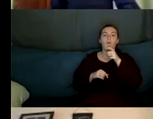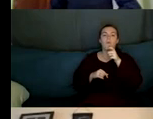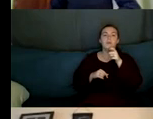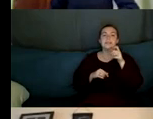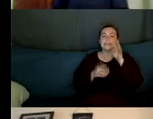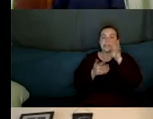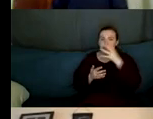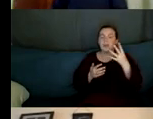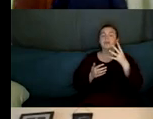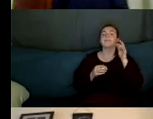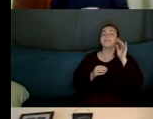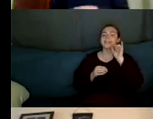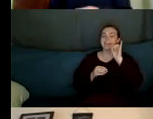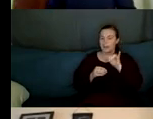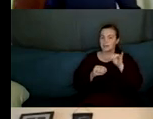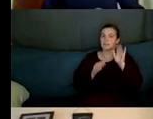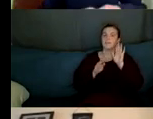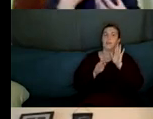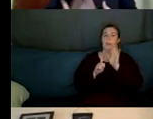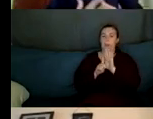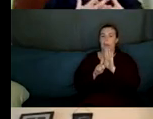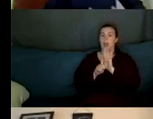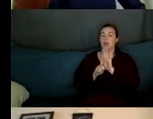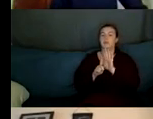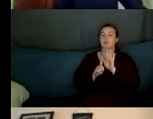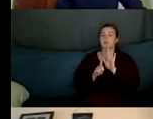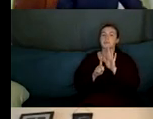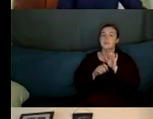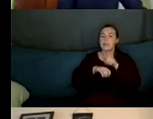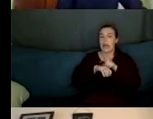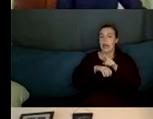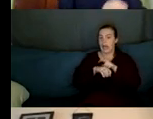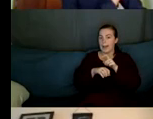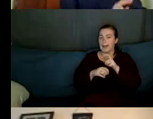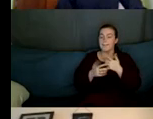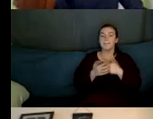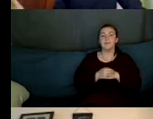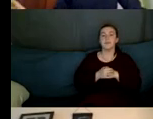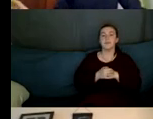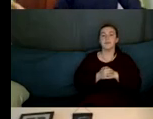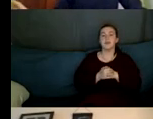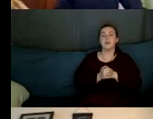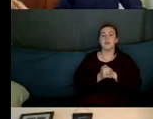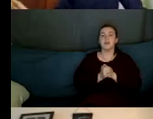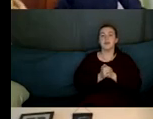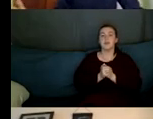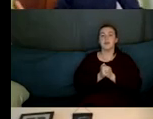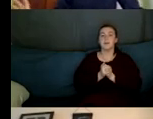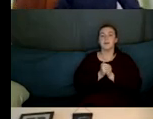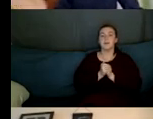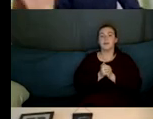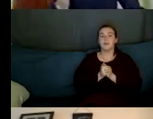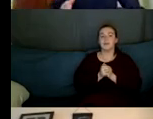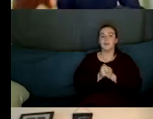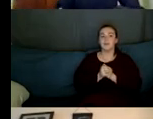is going to be, wherever, like the other place I know I have resources, I can add as many of those as I want.